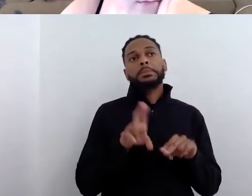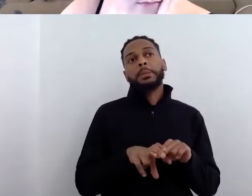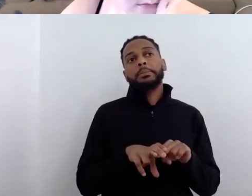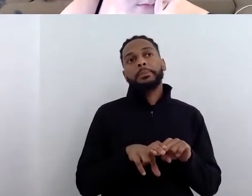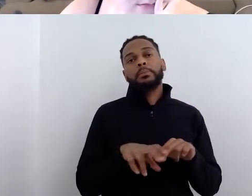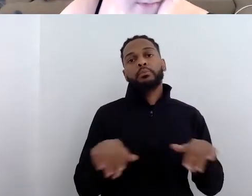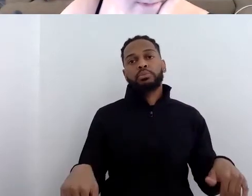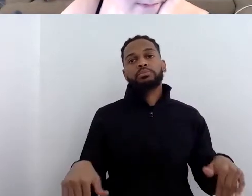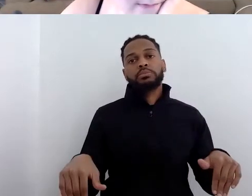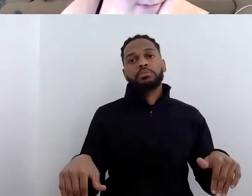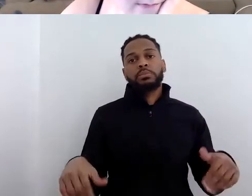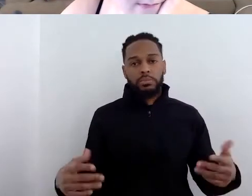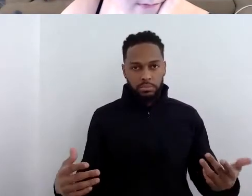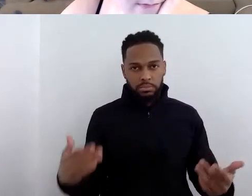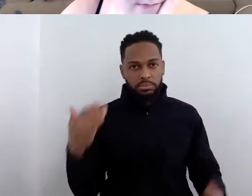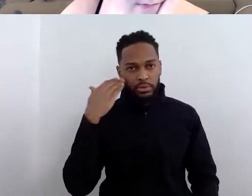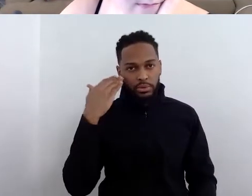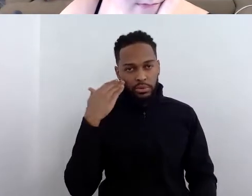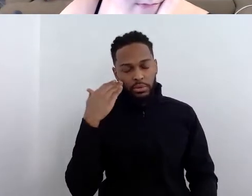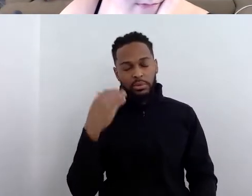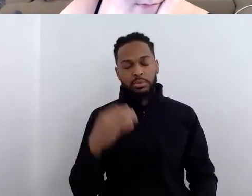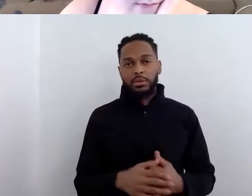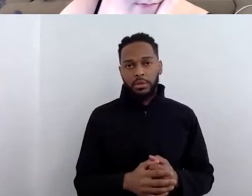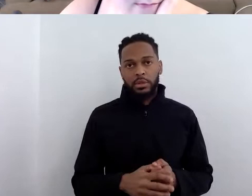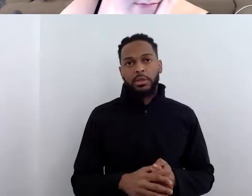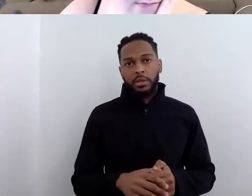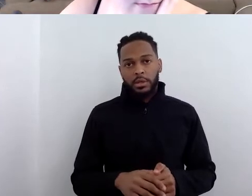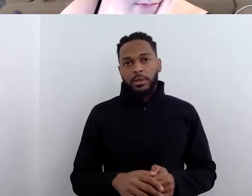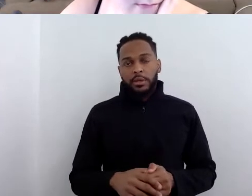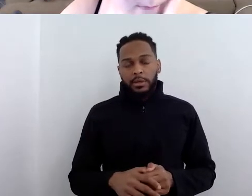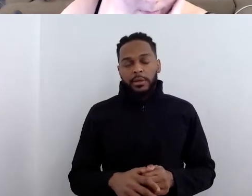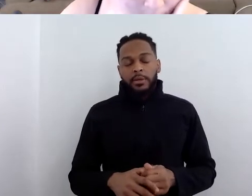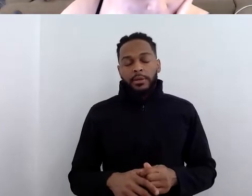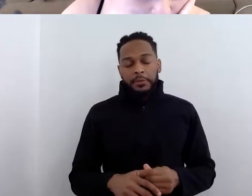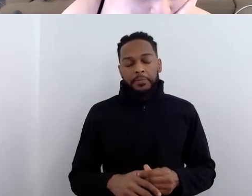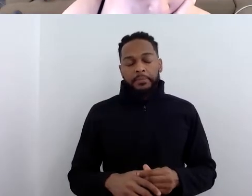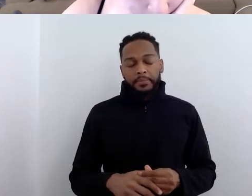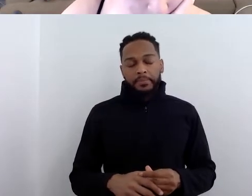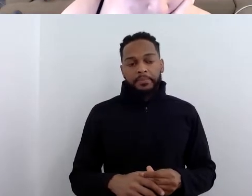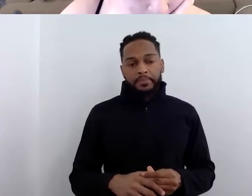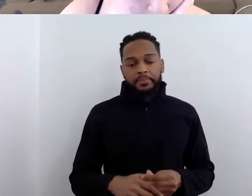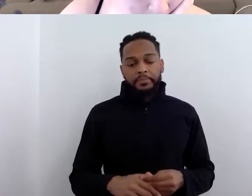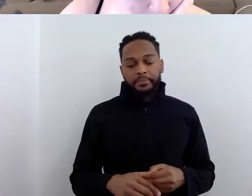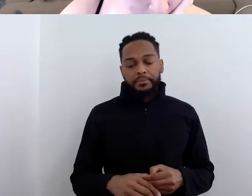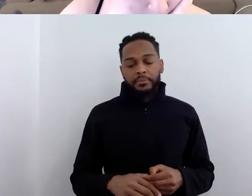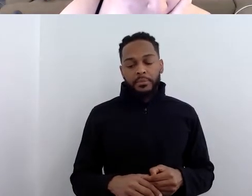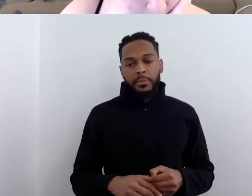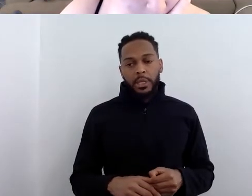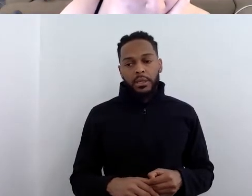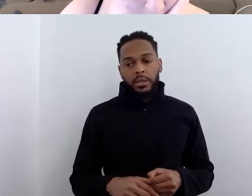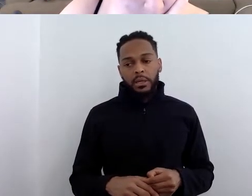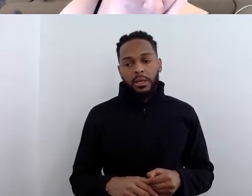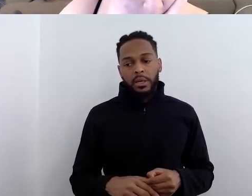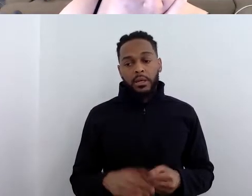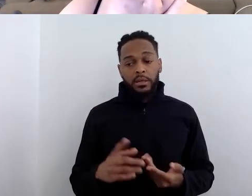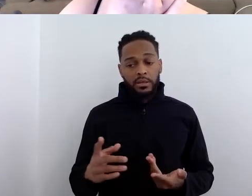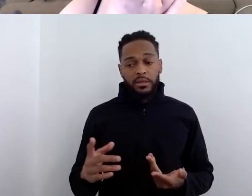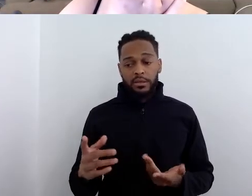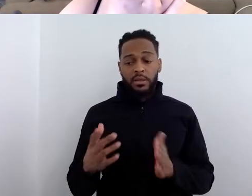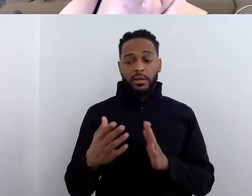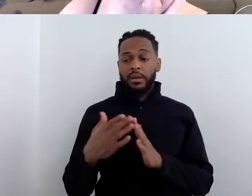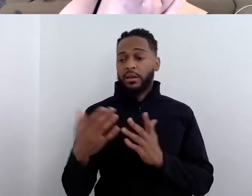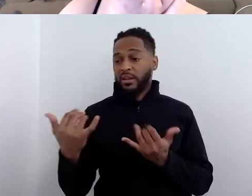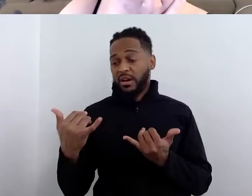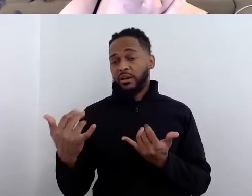our outpatient hadn't really figured everything out or wasn't able to accommodate everyone that we